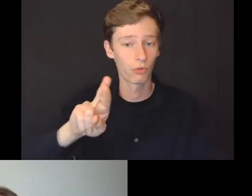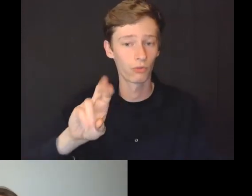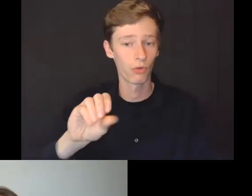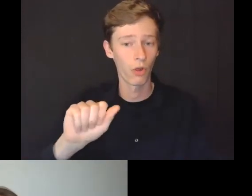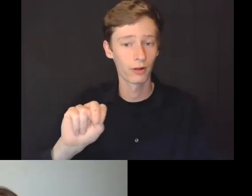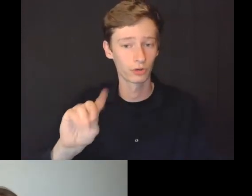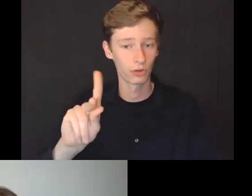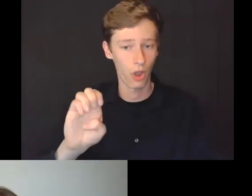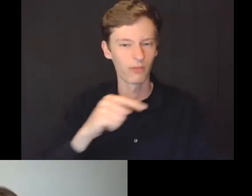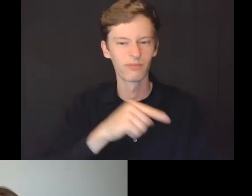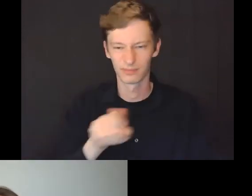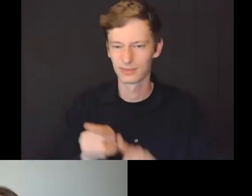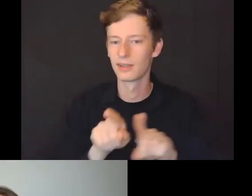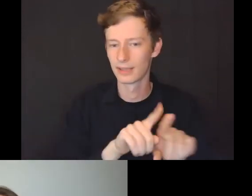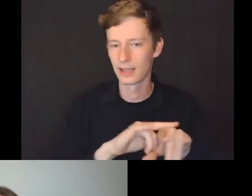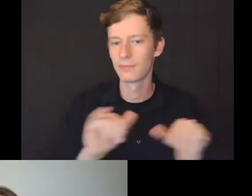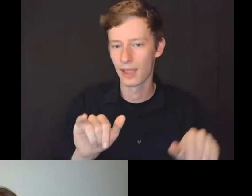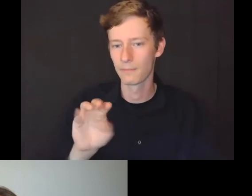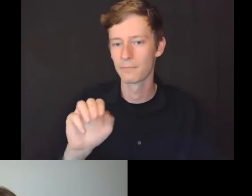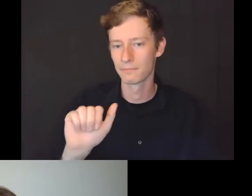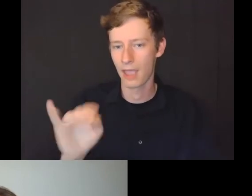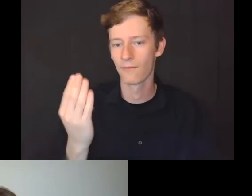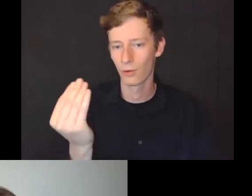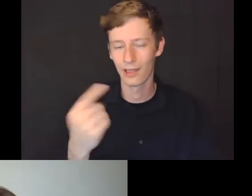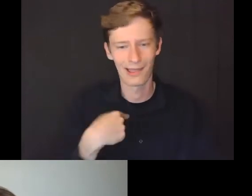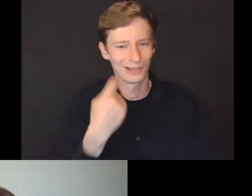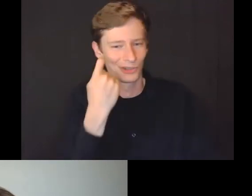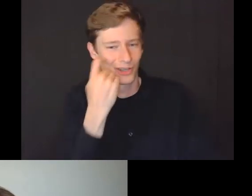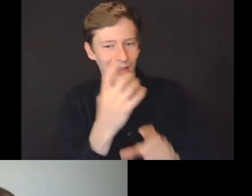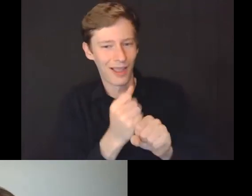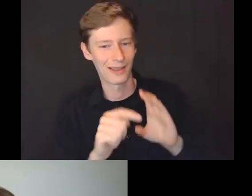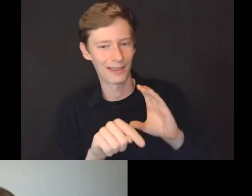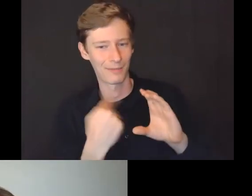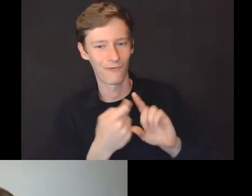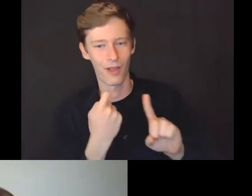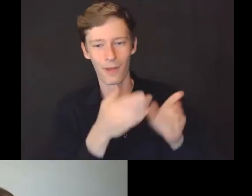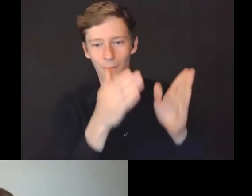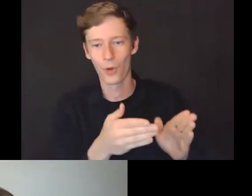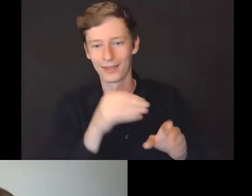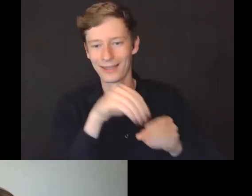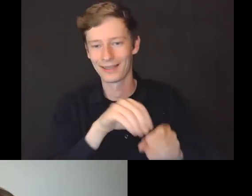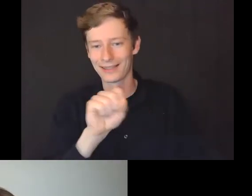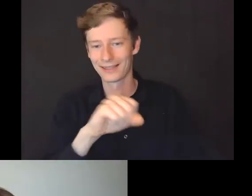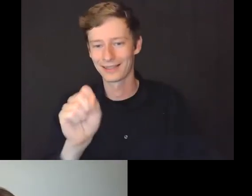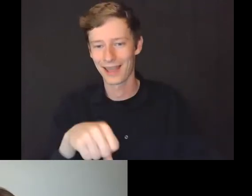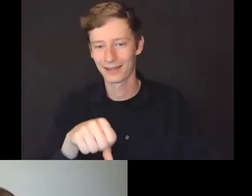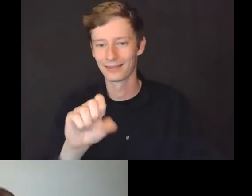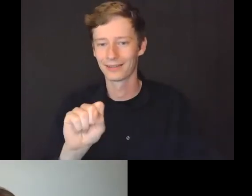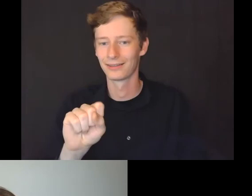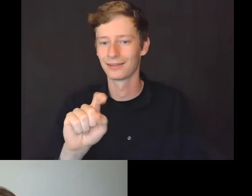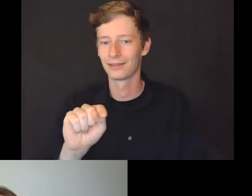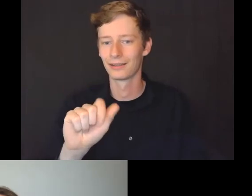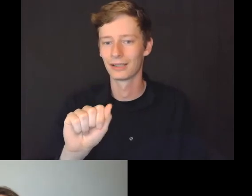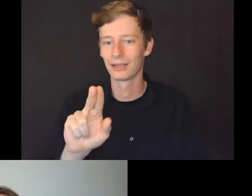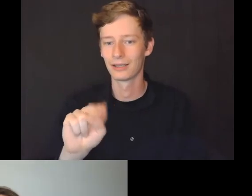I just got an email from someone in Stanton who's planning an event on May 14th, and I'm trying to figure out how to get them